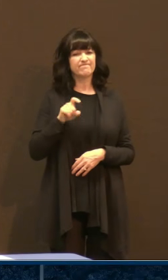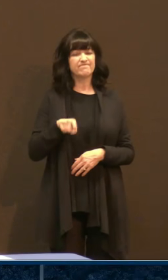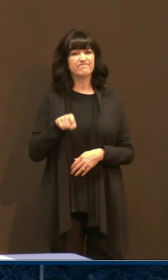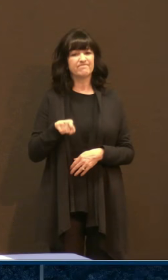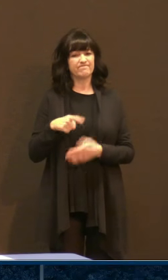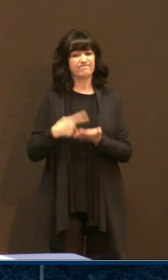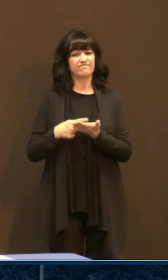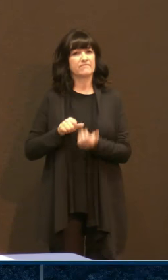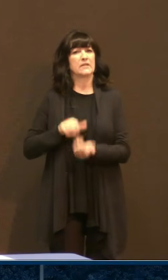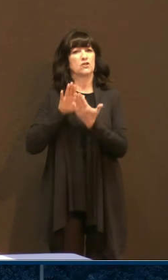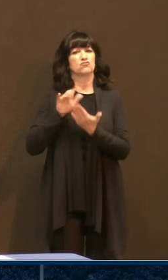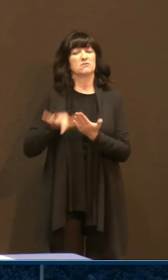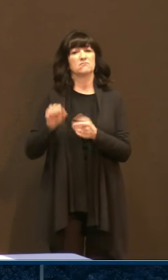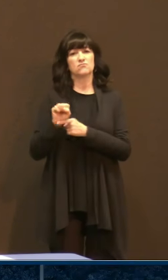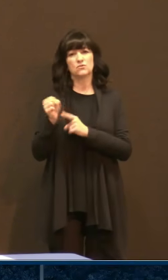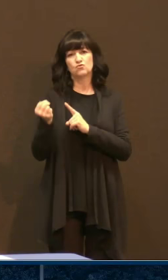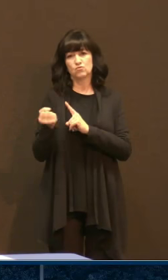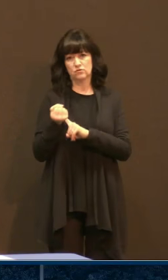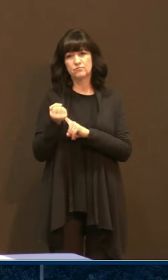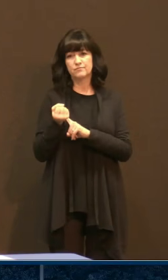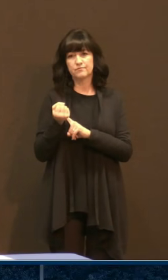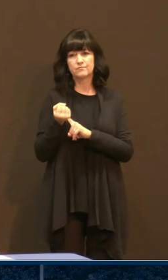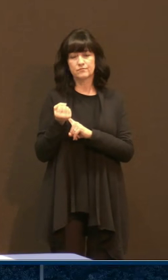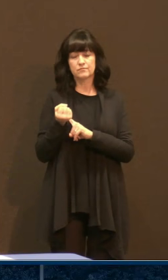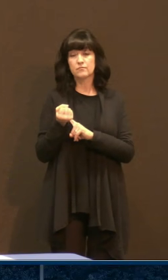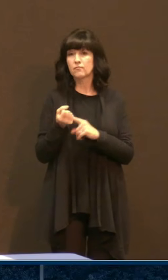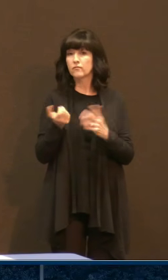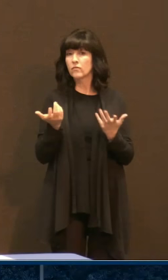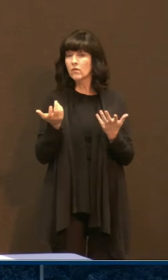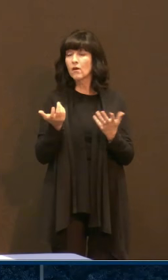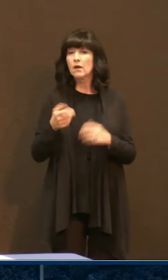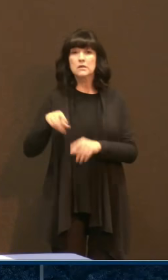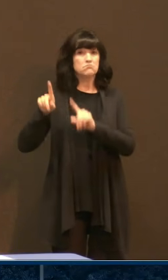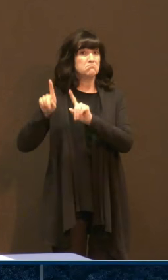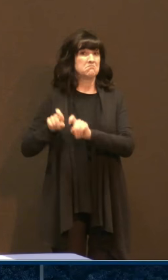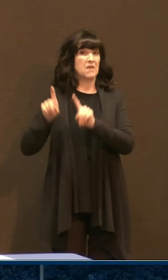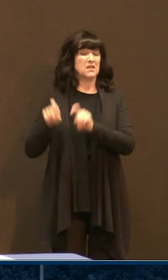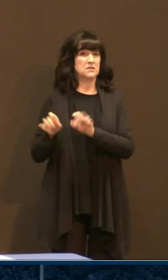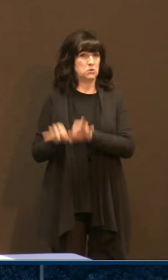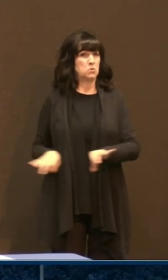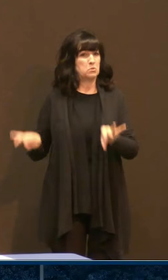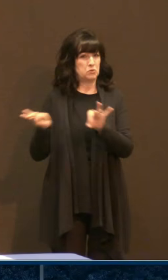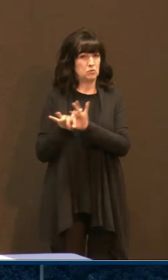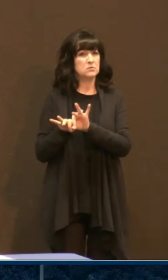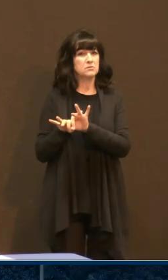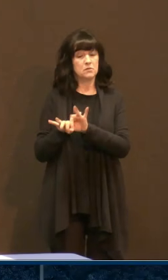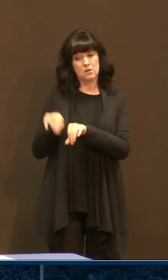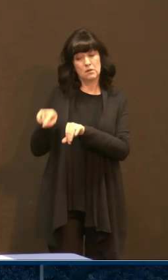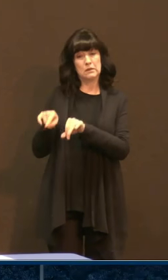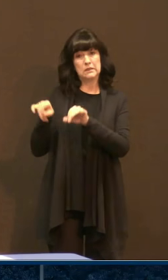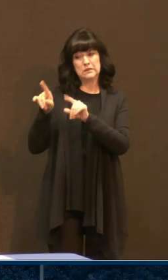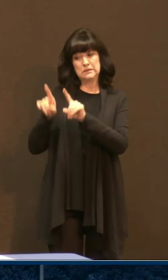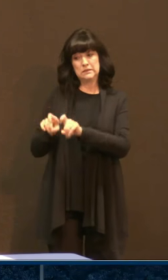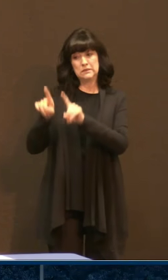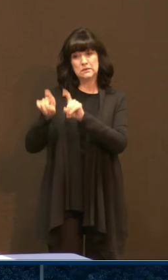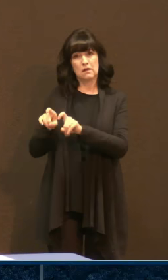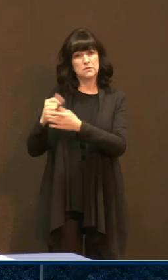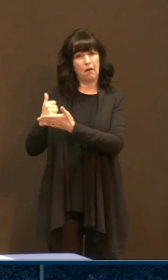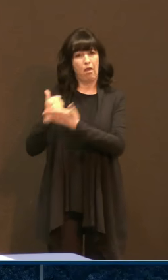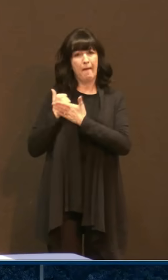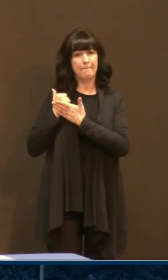situation. Testing is really important. Testing helps us identify who's